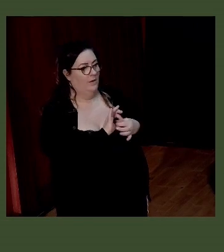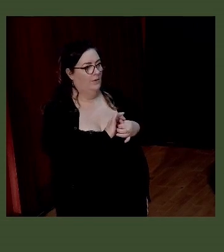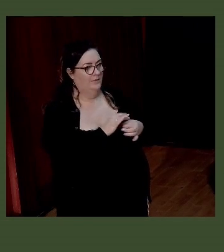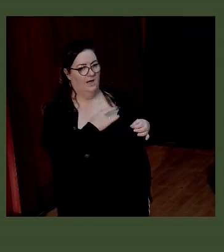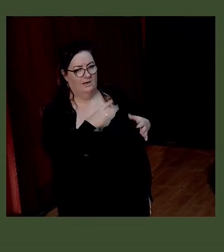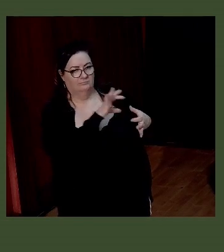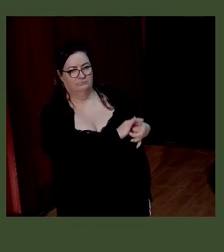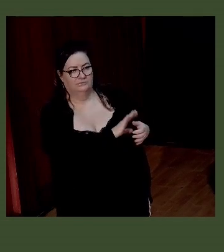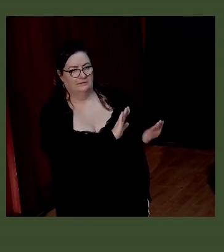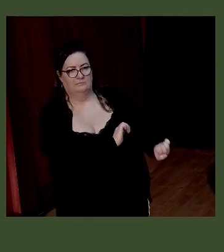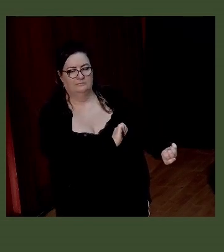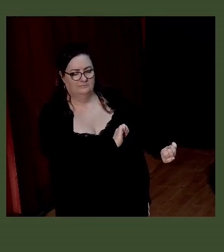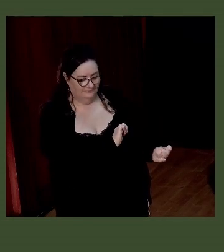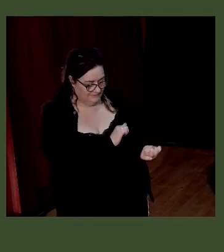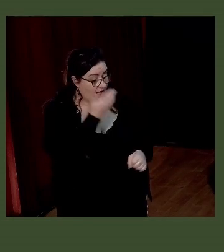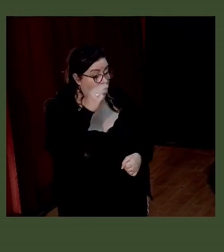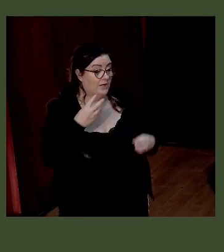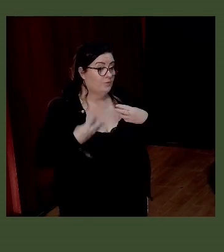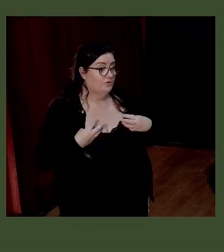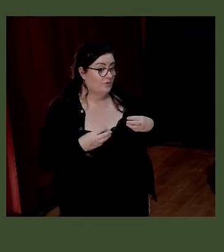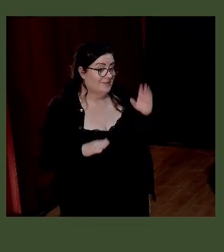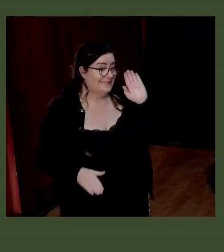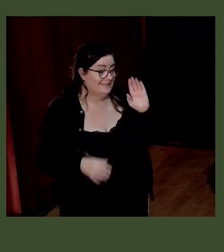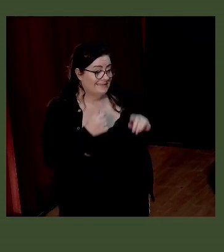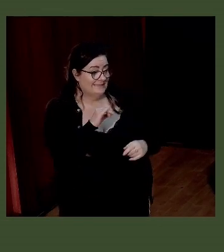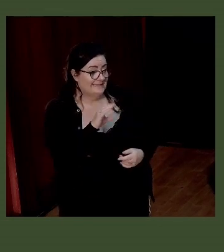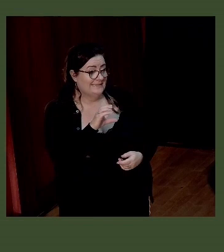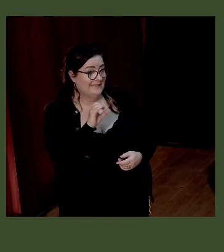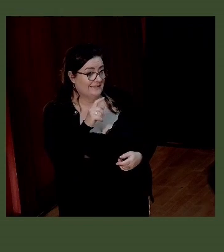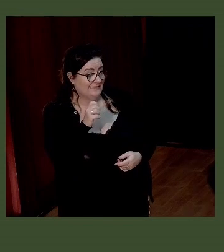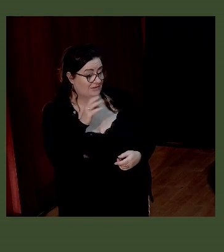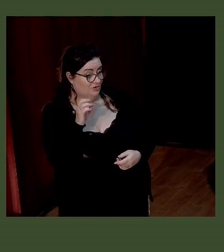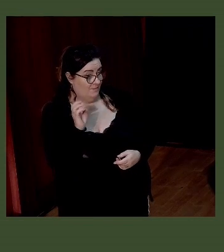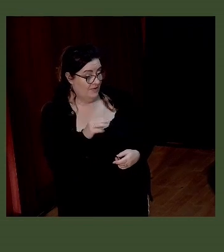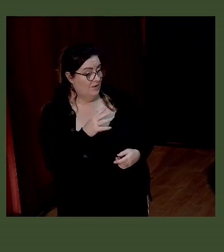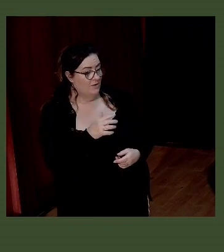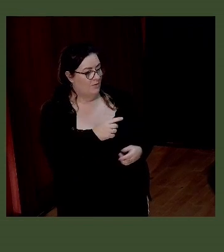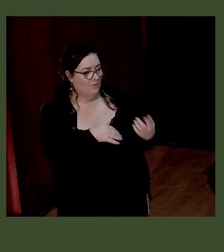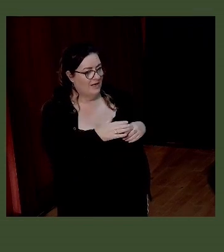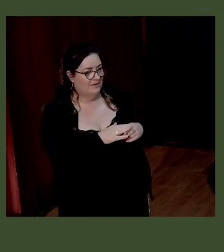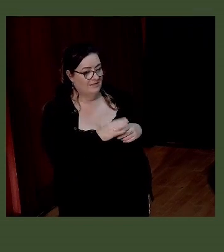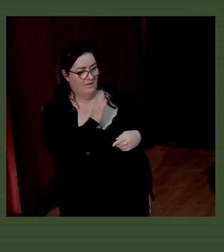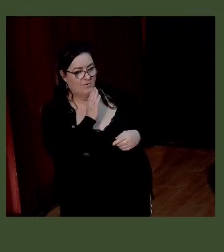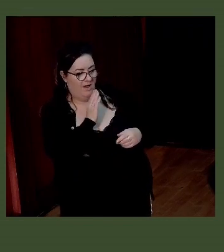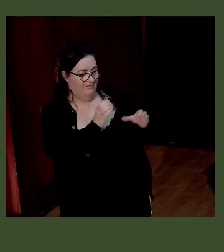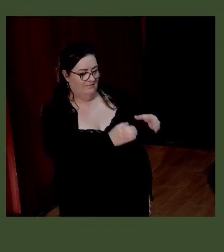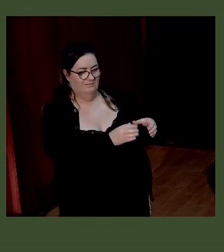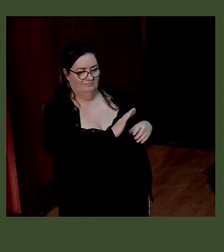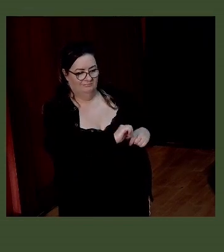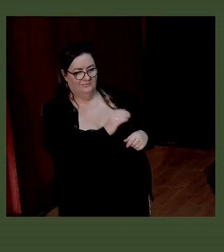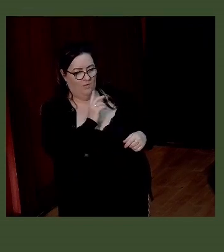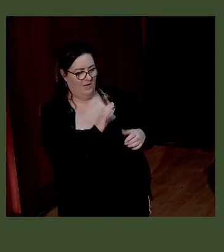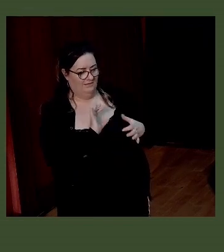her sphere of influence. Irish women's citizenship became, as Velulis noted, rooted in the private sphere and directly